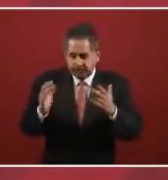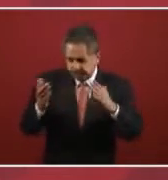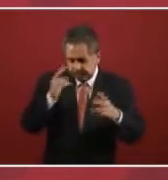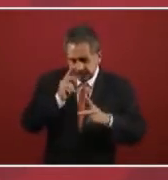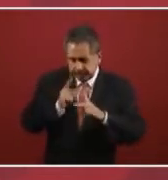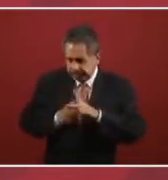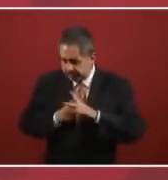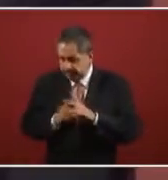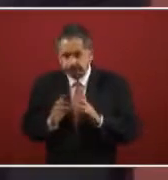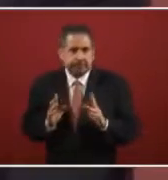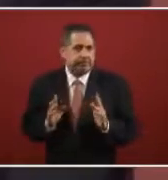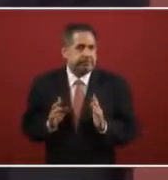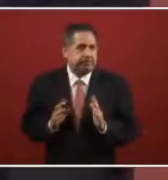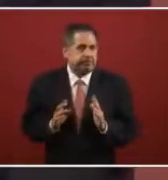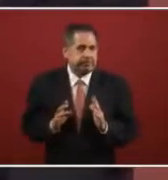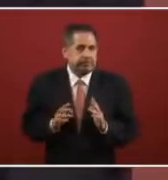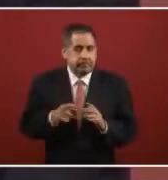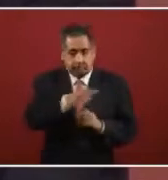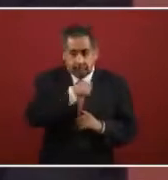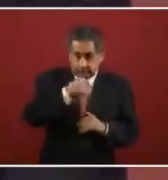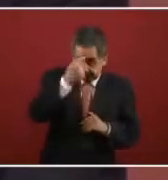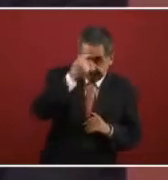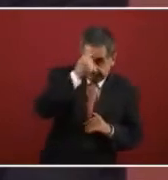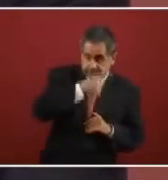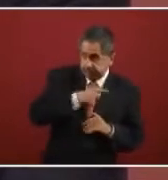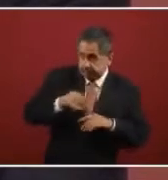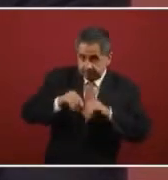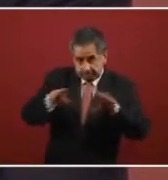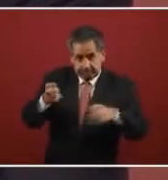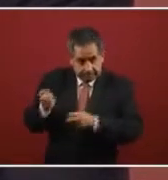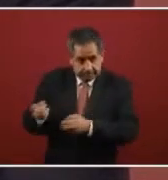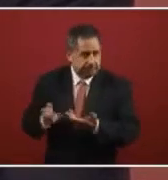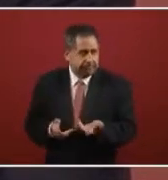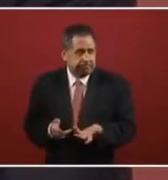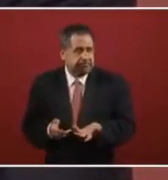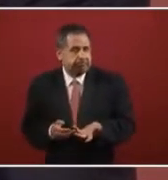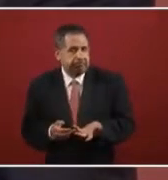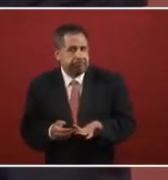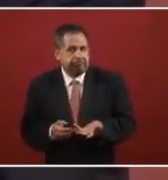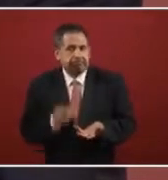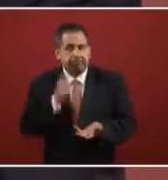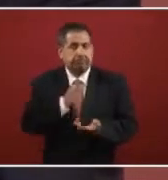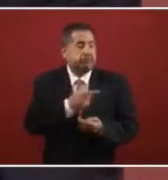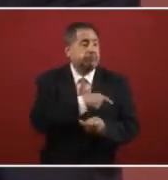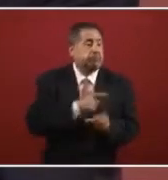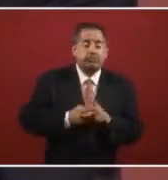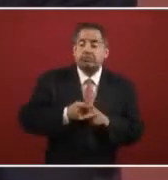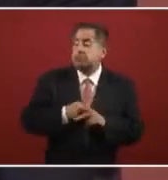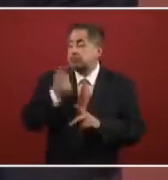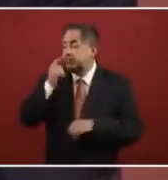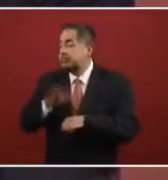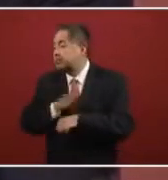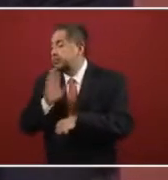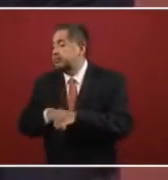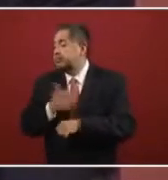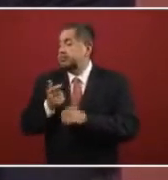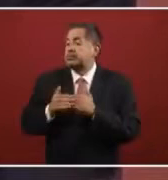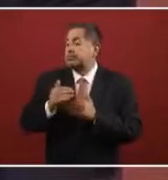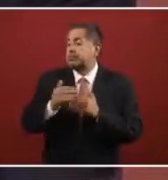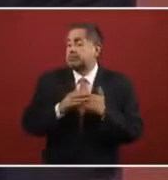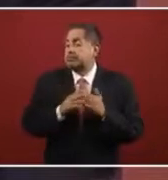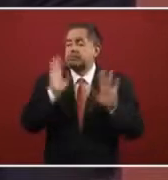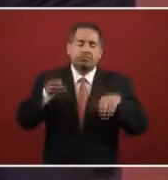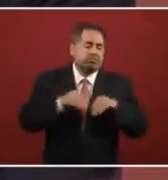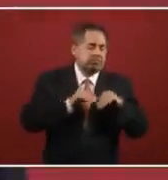That's another parameter that they don't take into account when they're measuring the